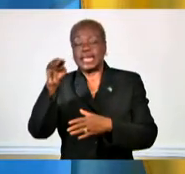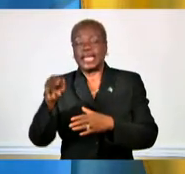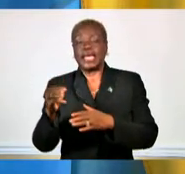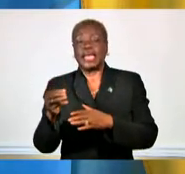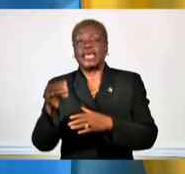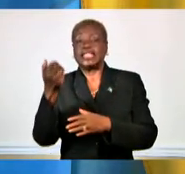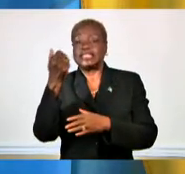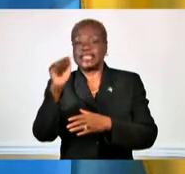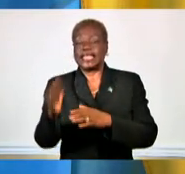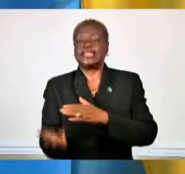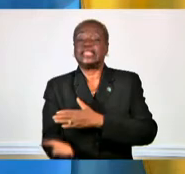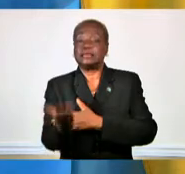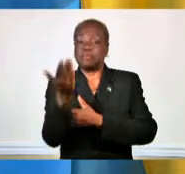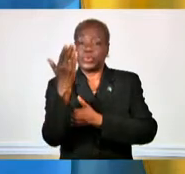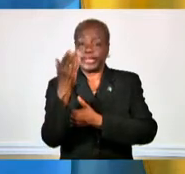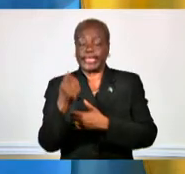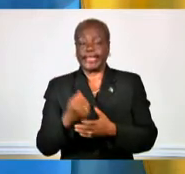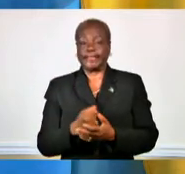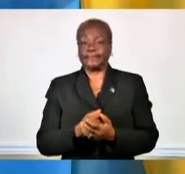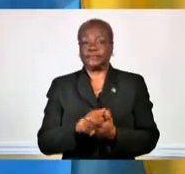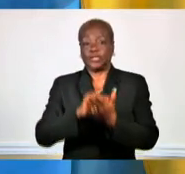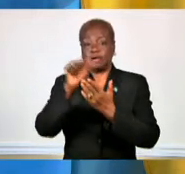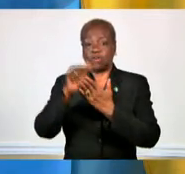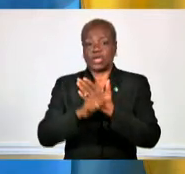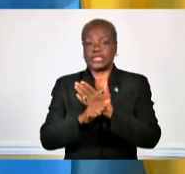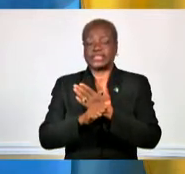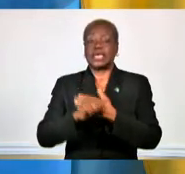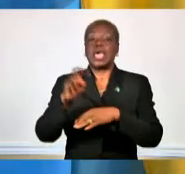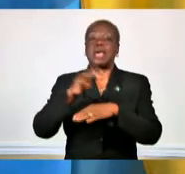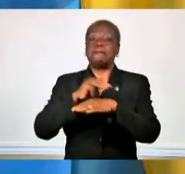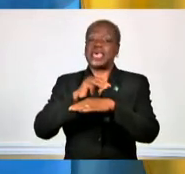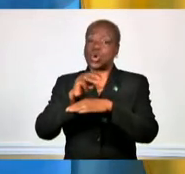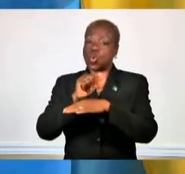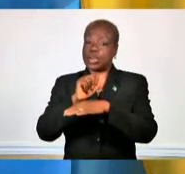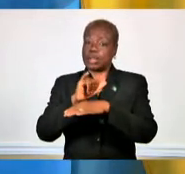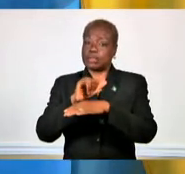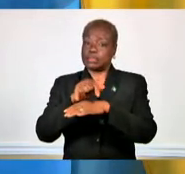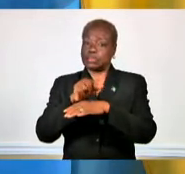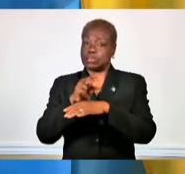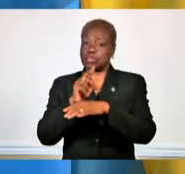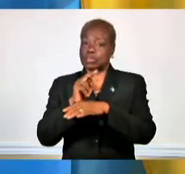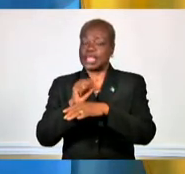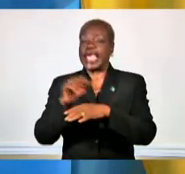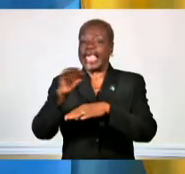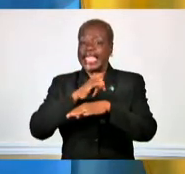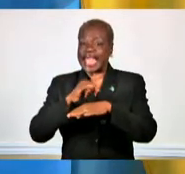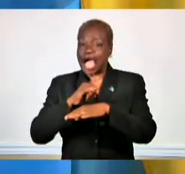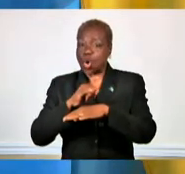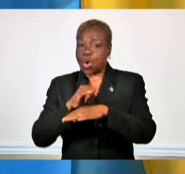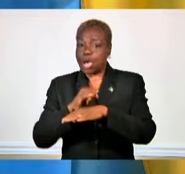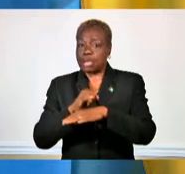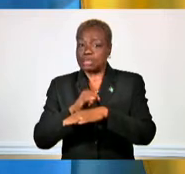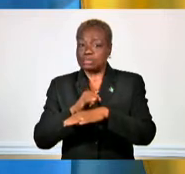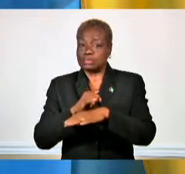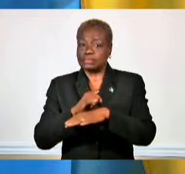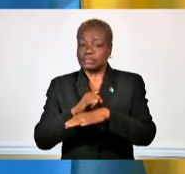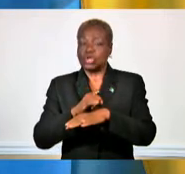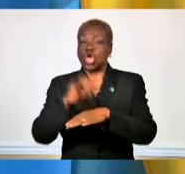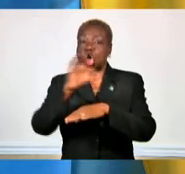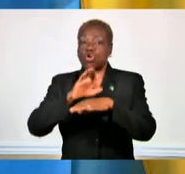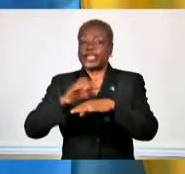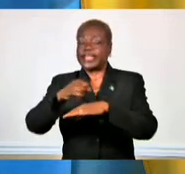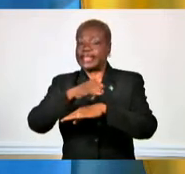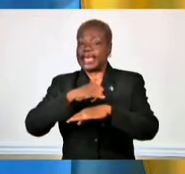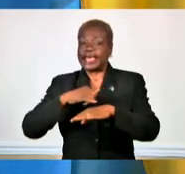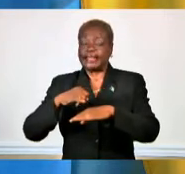the 10th of August. Meguana, Inagua, Crooked